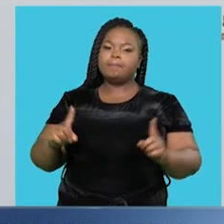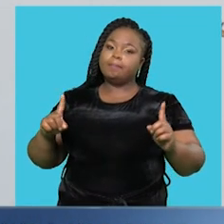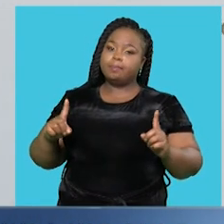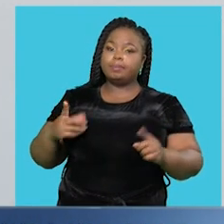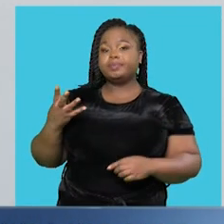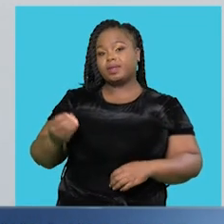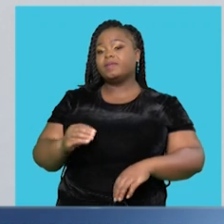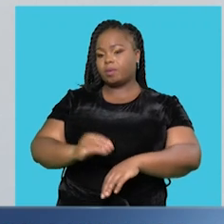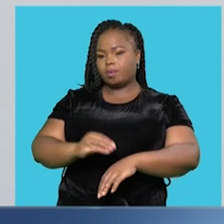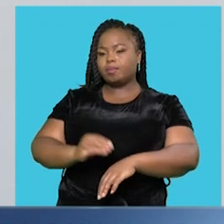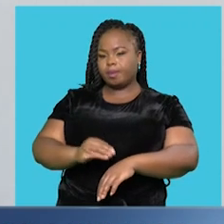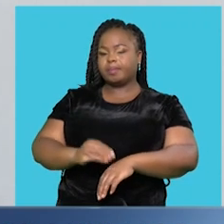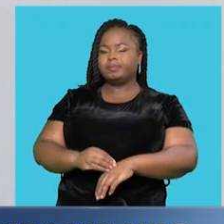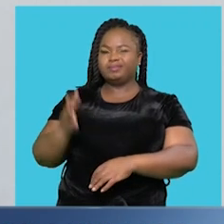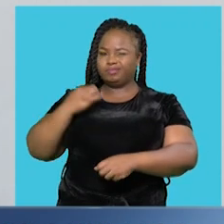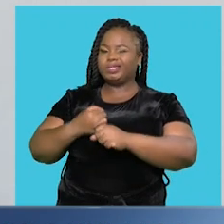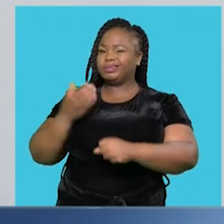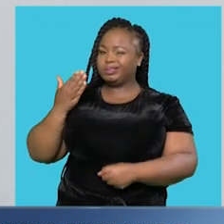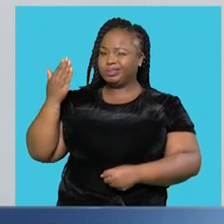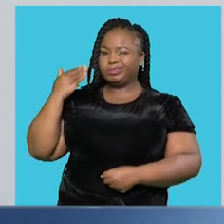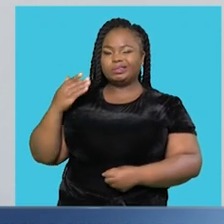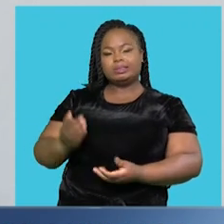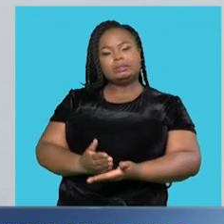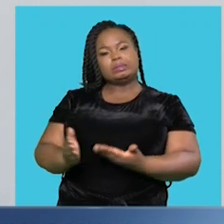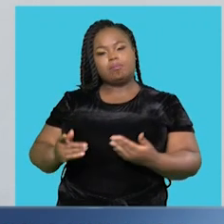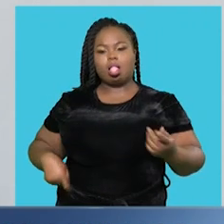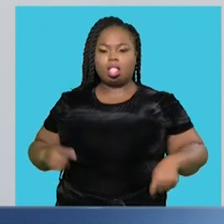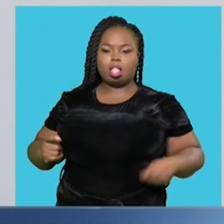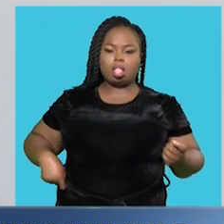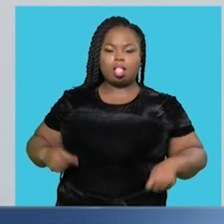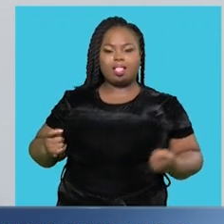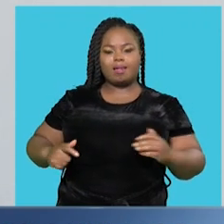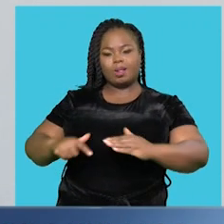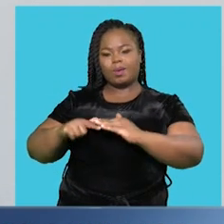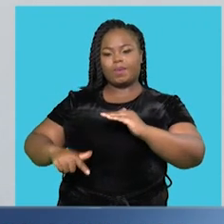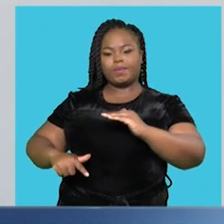issue over the years about areas of under expenditure with respect to